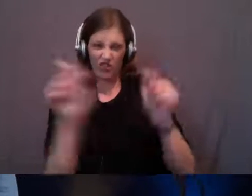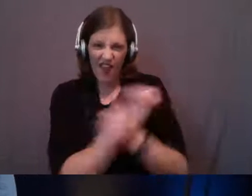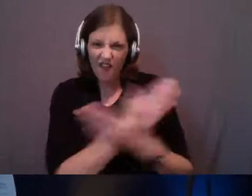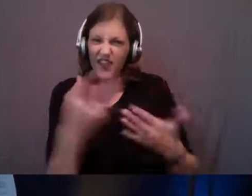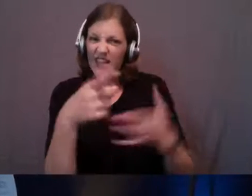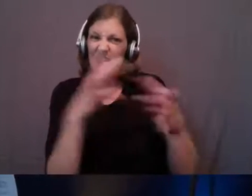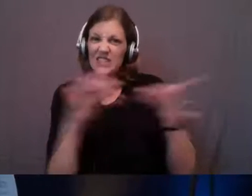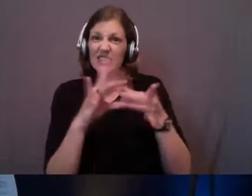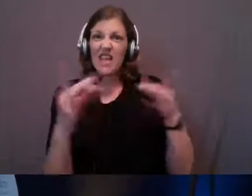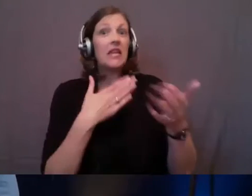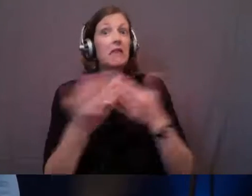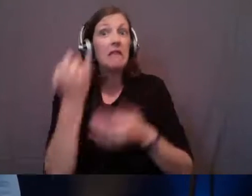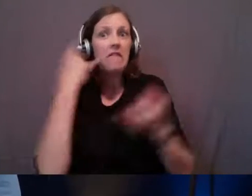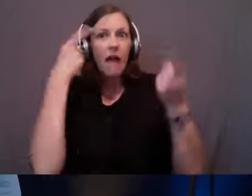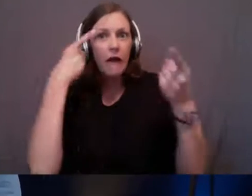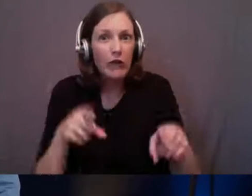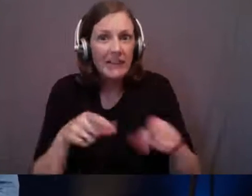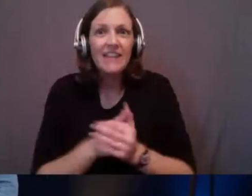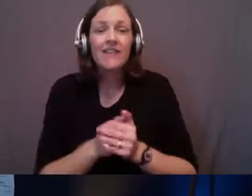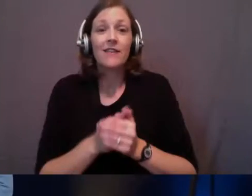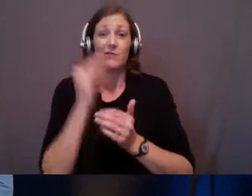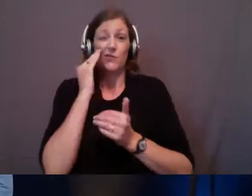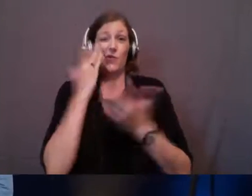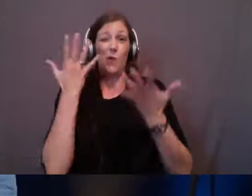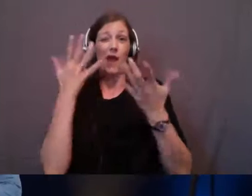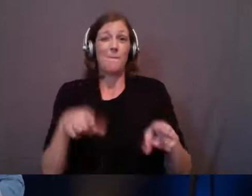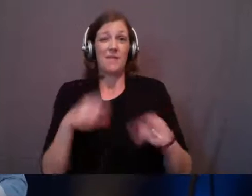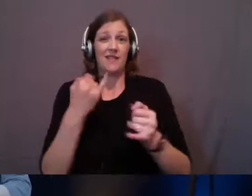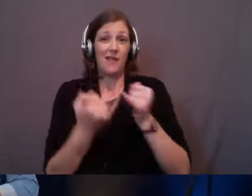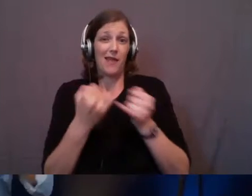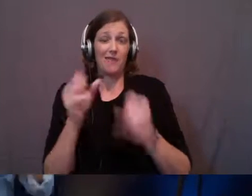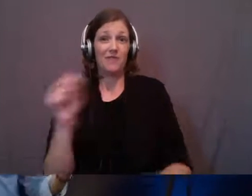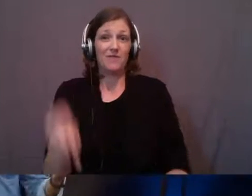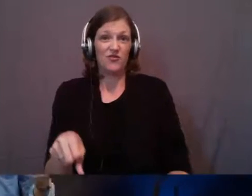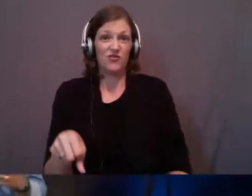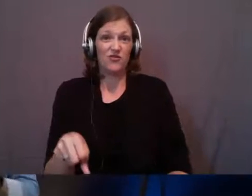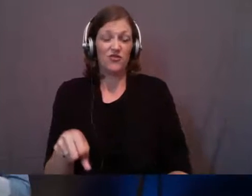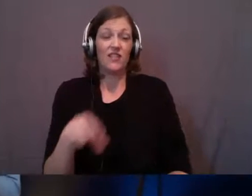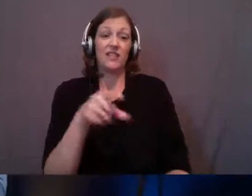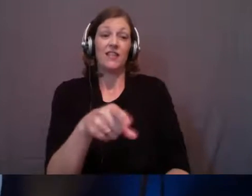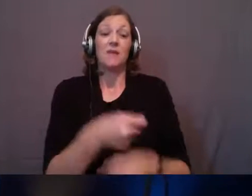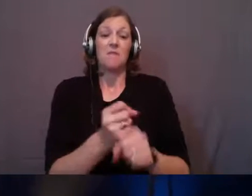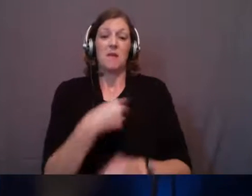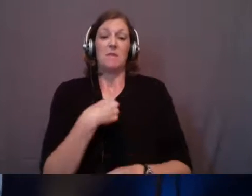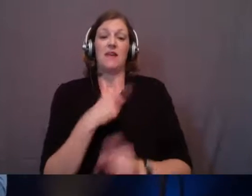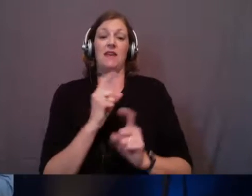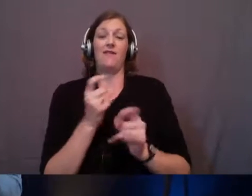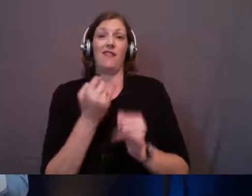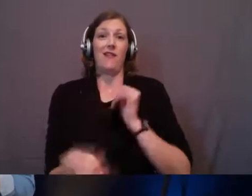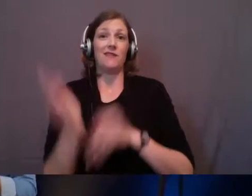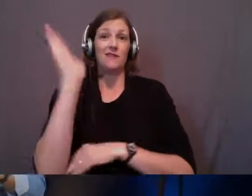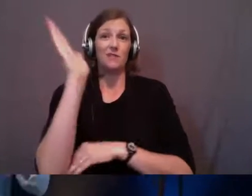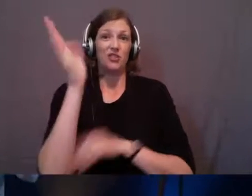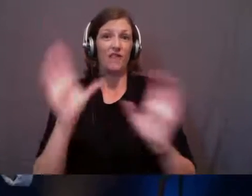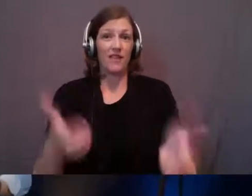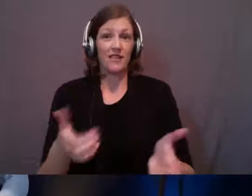if I agreed with it. You know what happened in the last end of the semester? He made me give the very last speech of the class. And